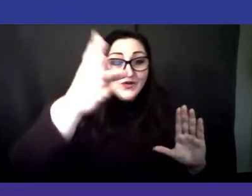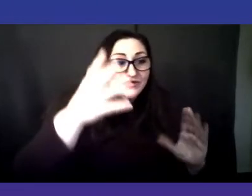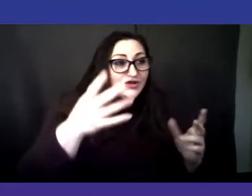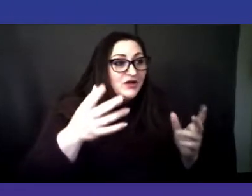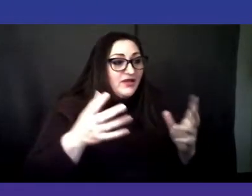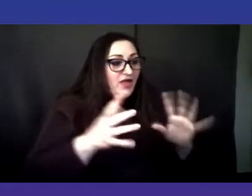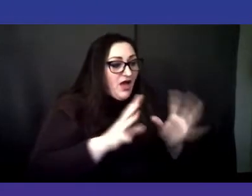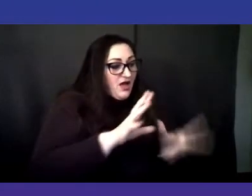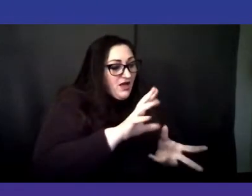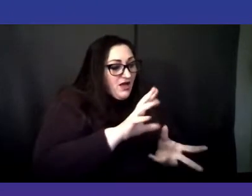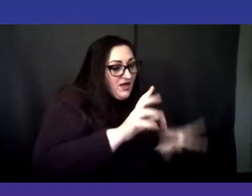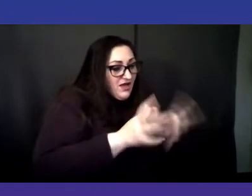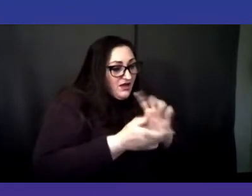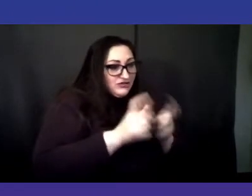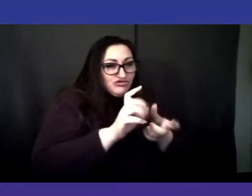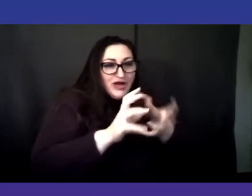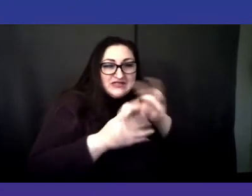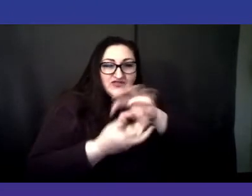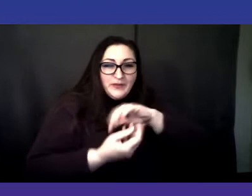transformation will occur?